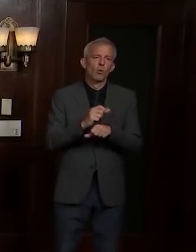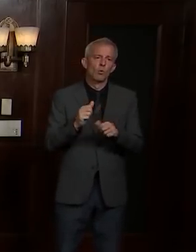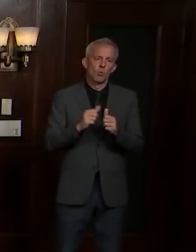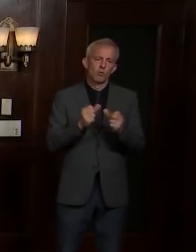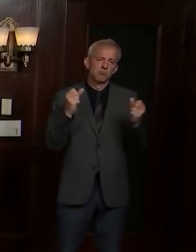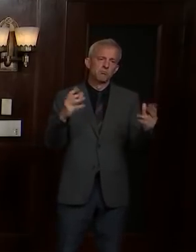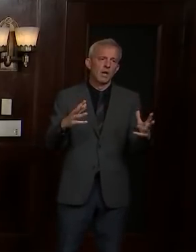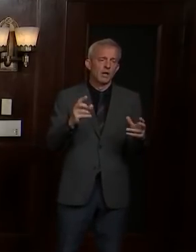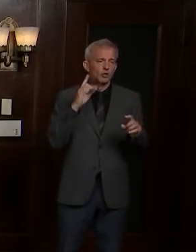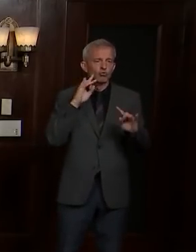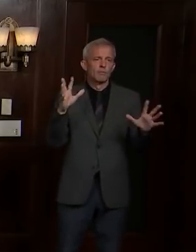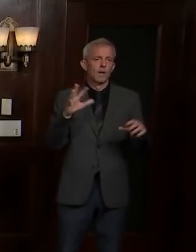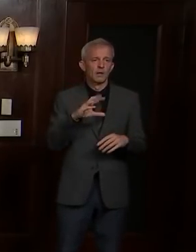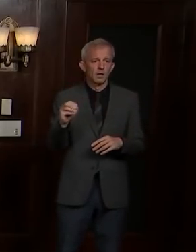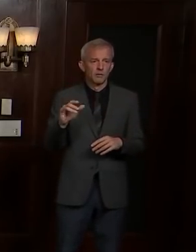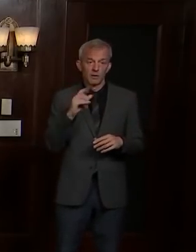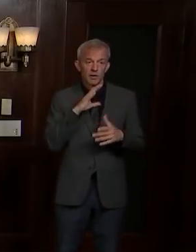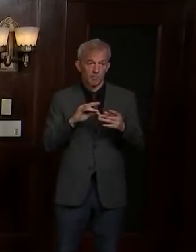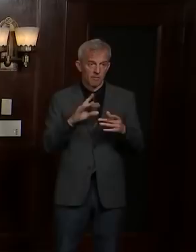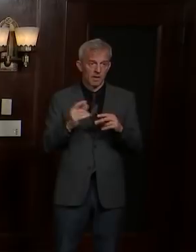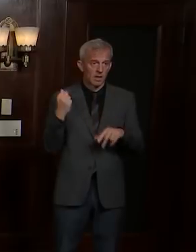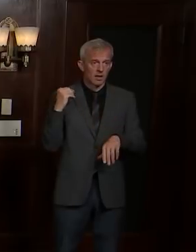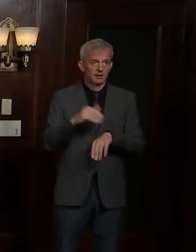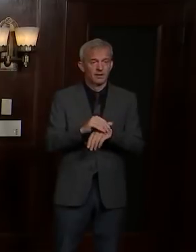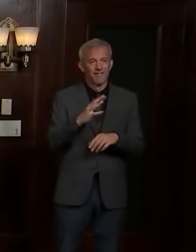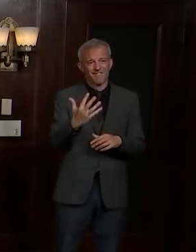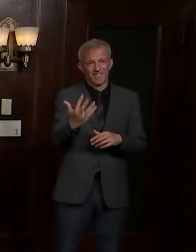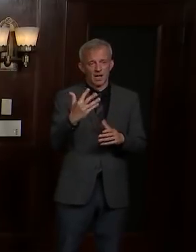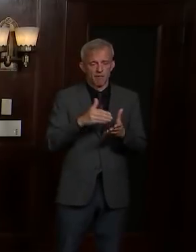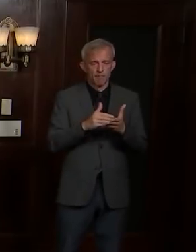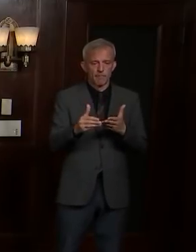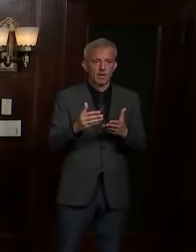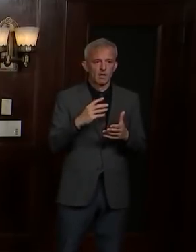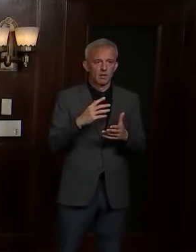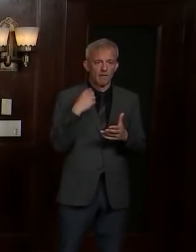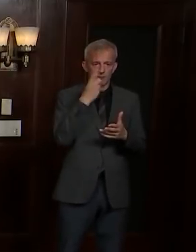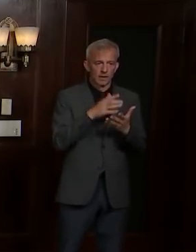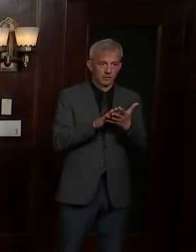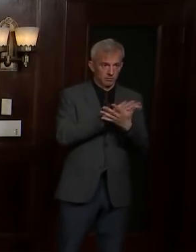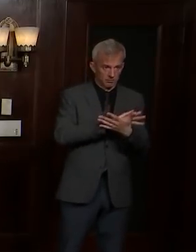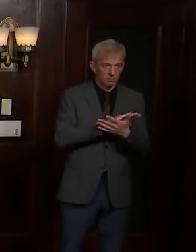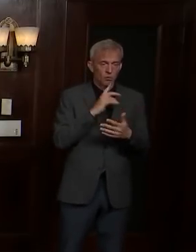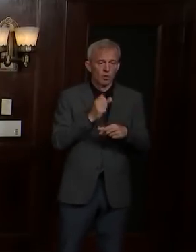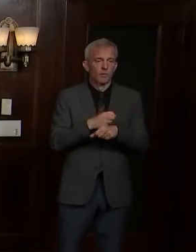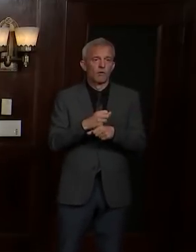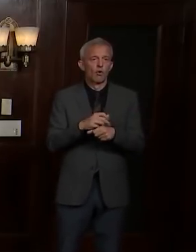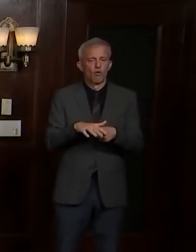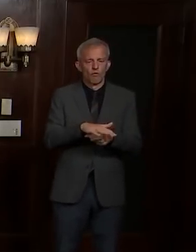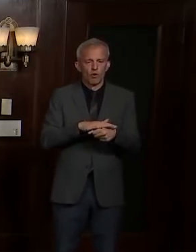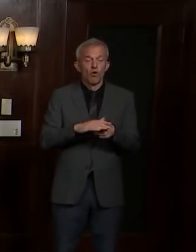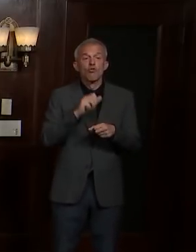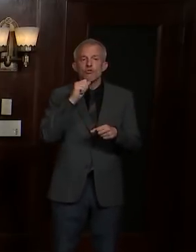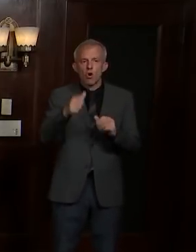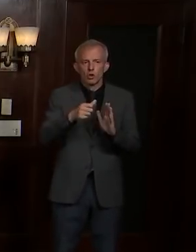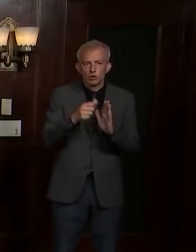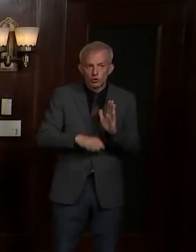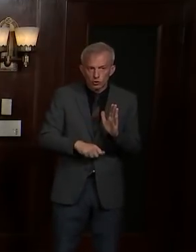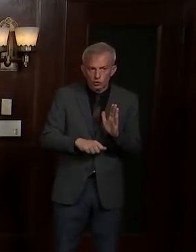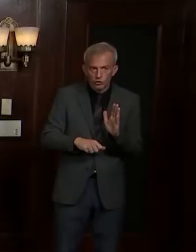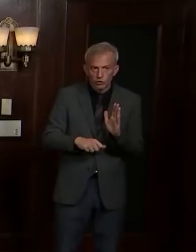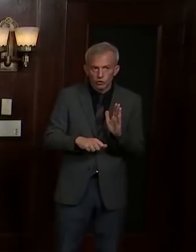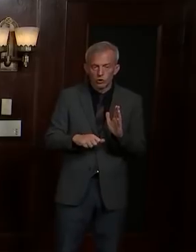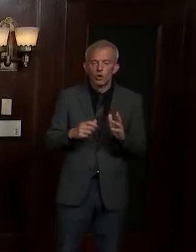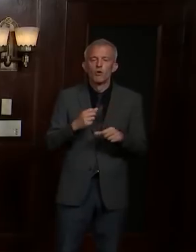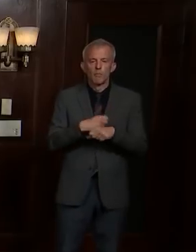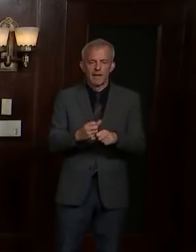here, as I mentioned last night, 5 million of which will be manufactured of local non-surgical face coverings